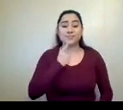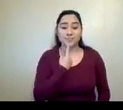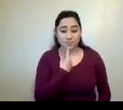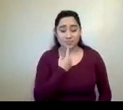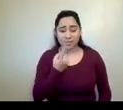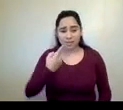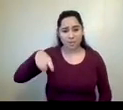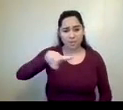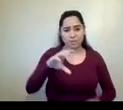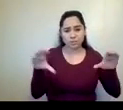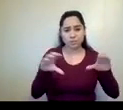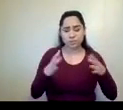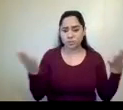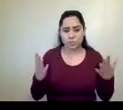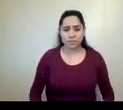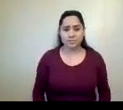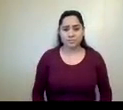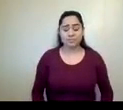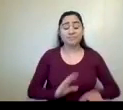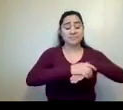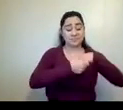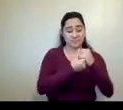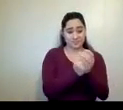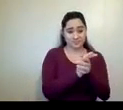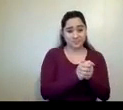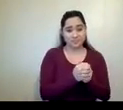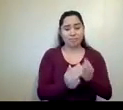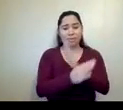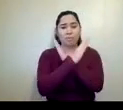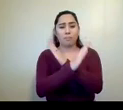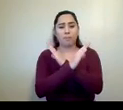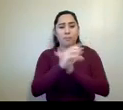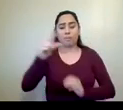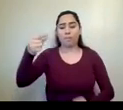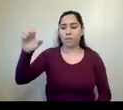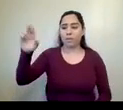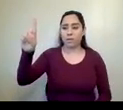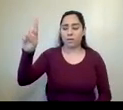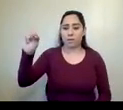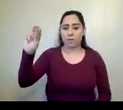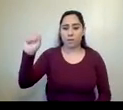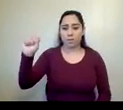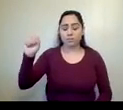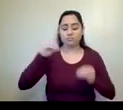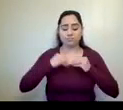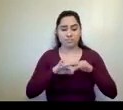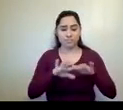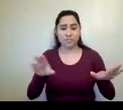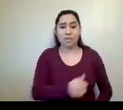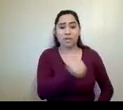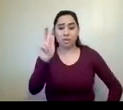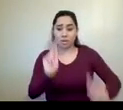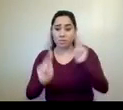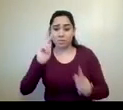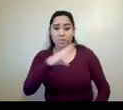all practice proper hygiene, like washing our hands, to prevent the spread of germs and infections to others and to